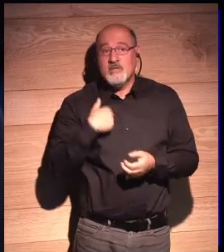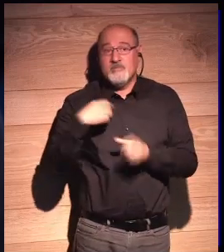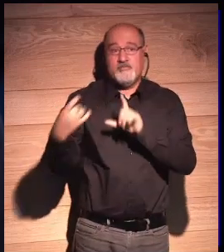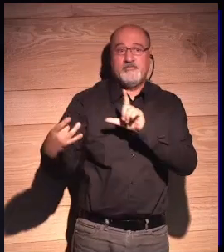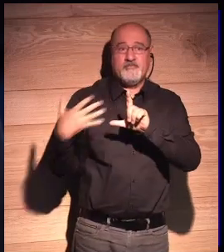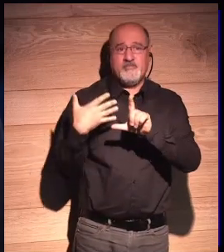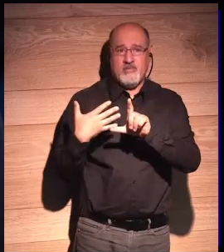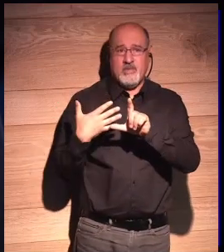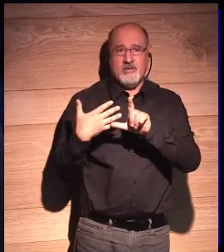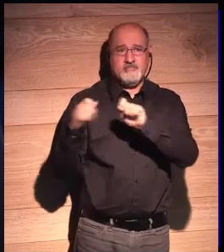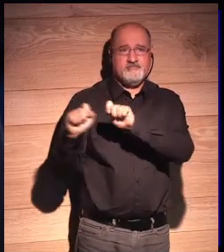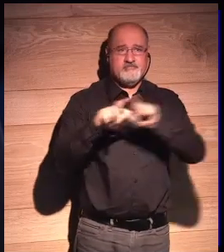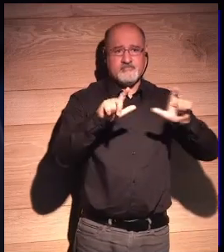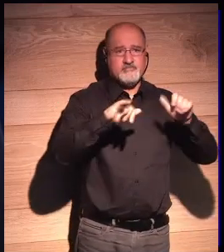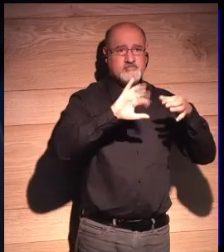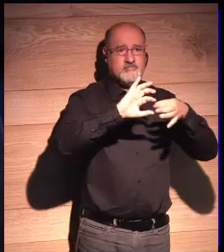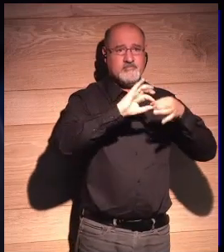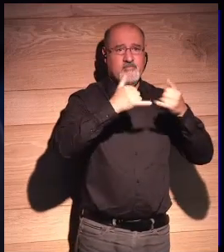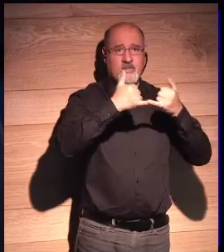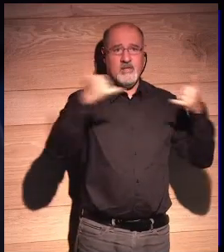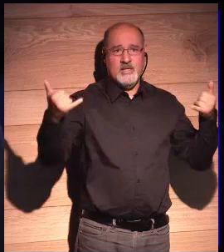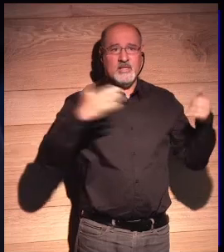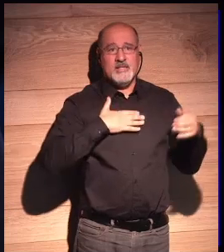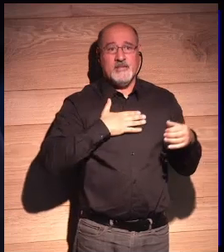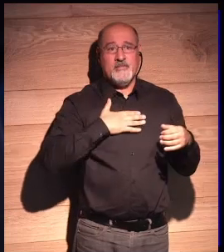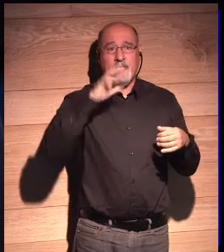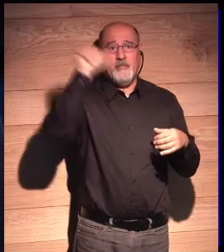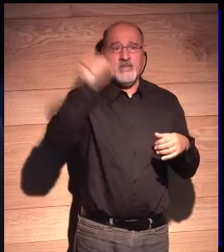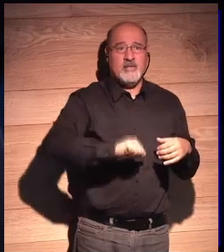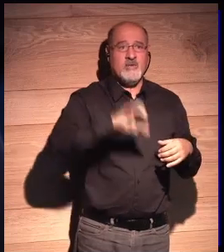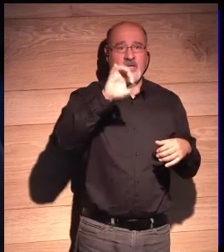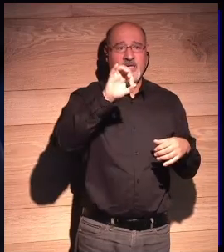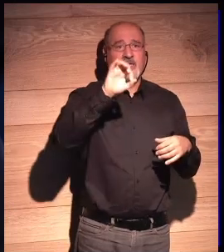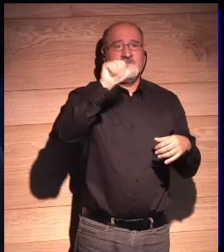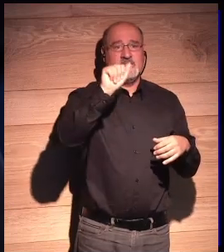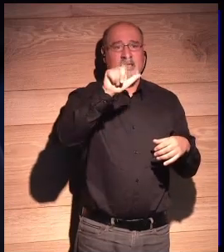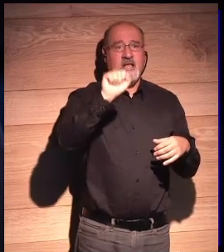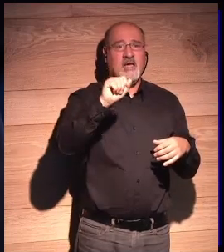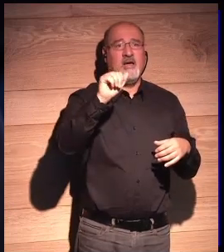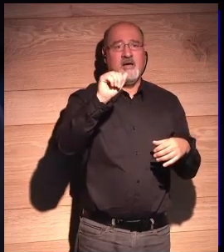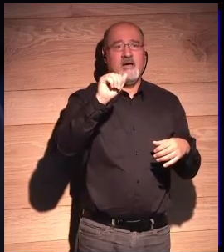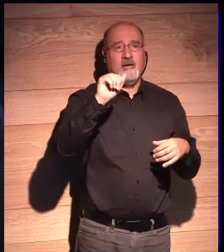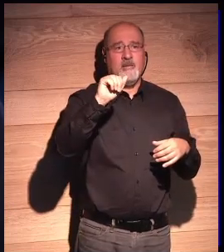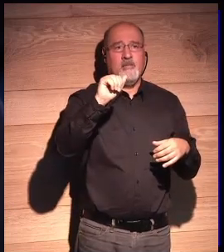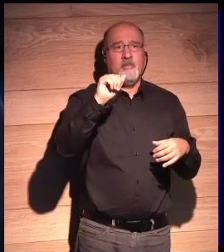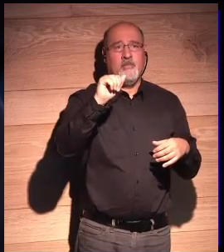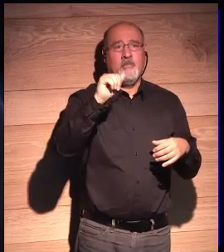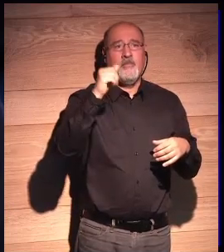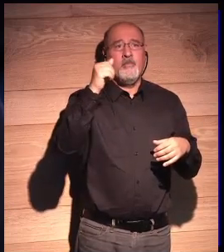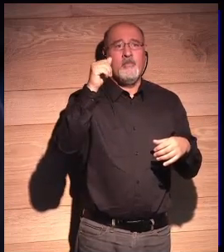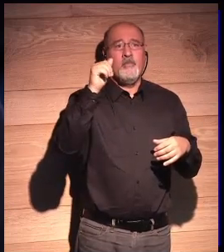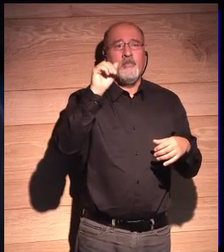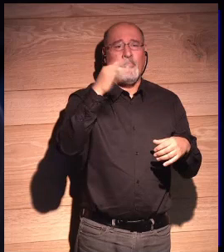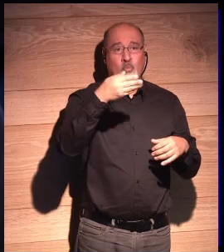made that he'd just put on the internet. And I watched it without any thought of what it was.